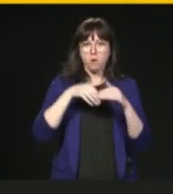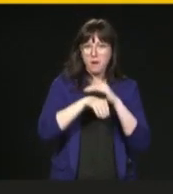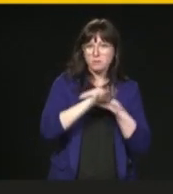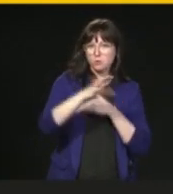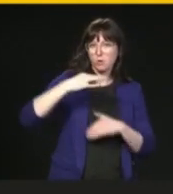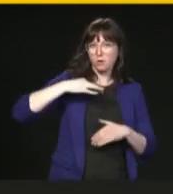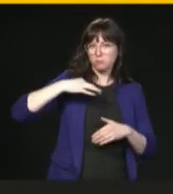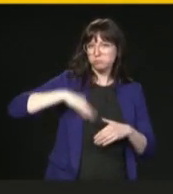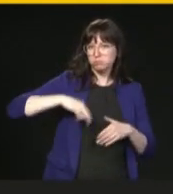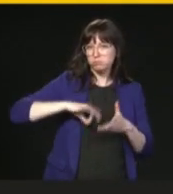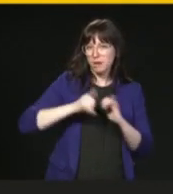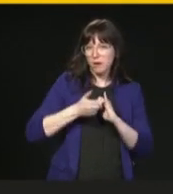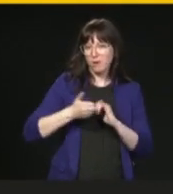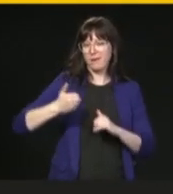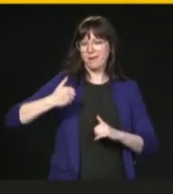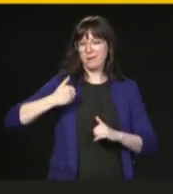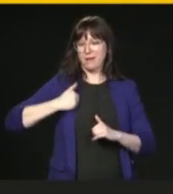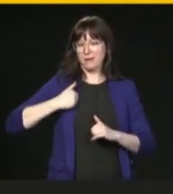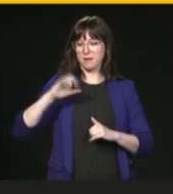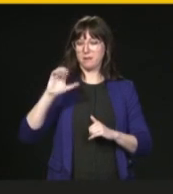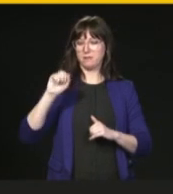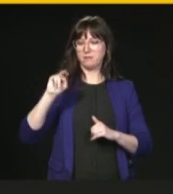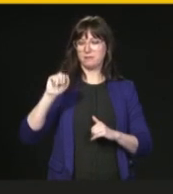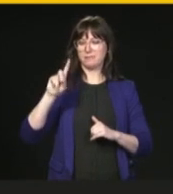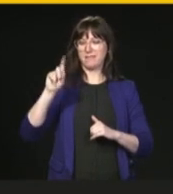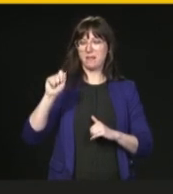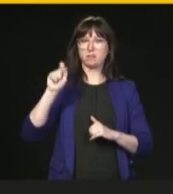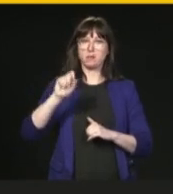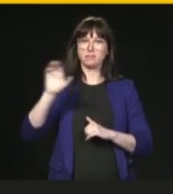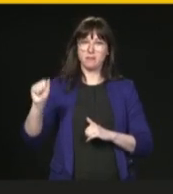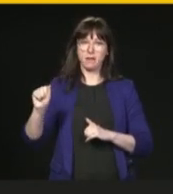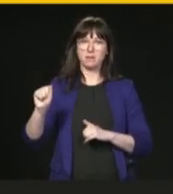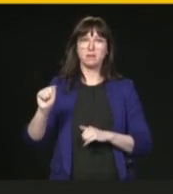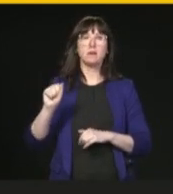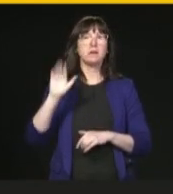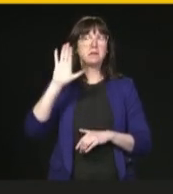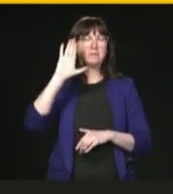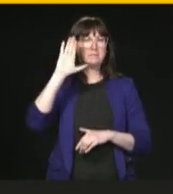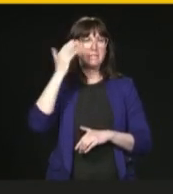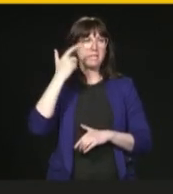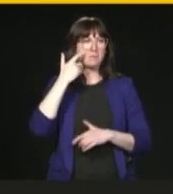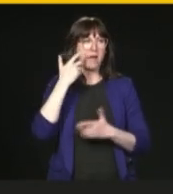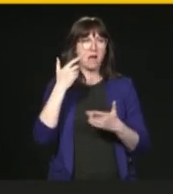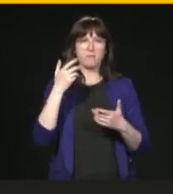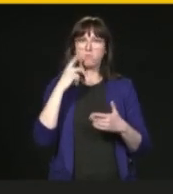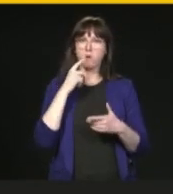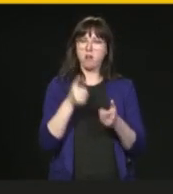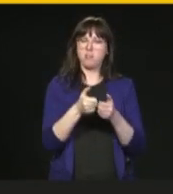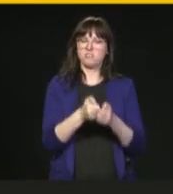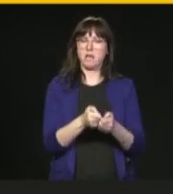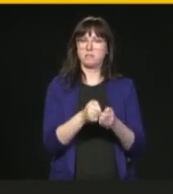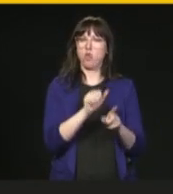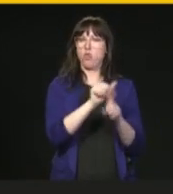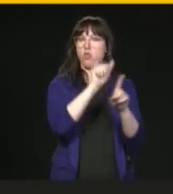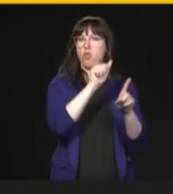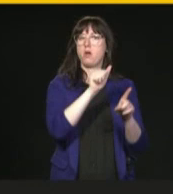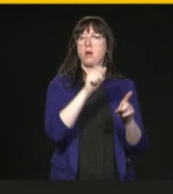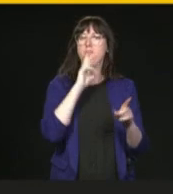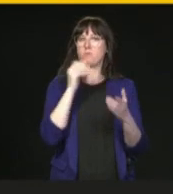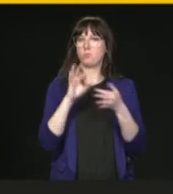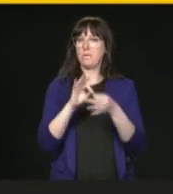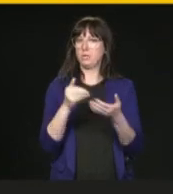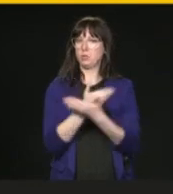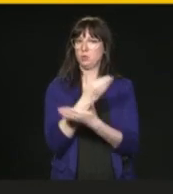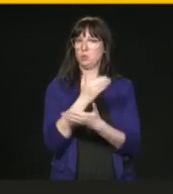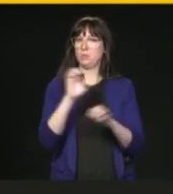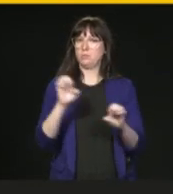at canada.ca. I'm sorry to say there appears to be a text scam going around on the new